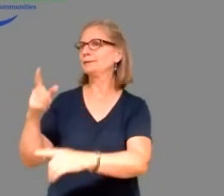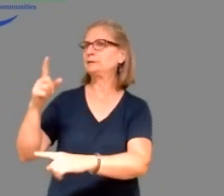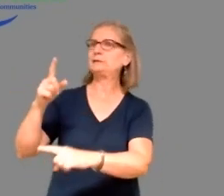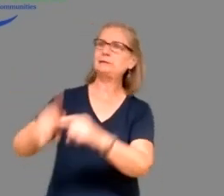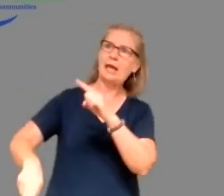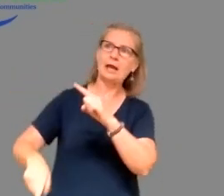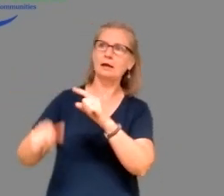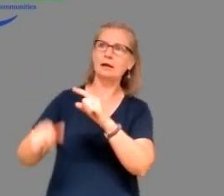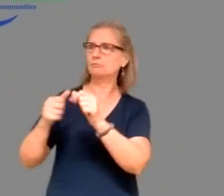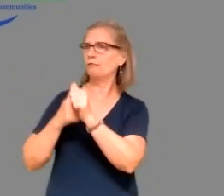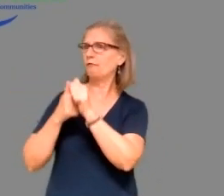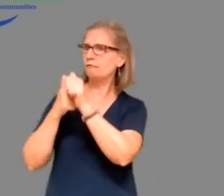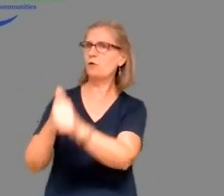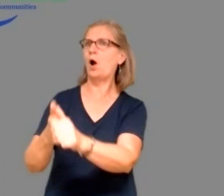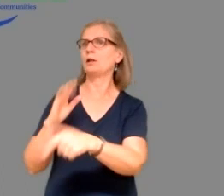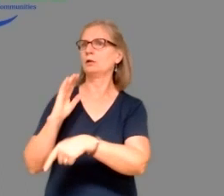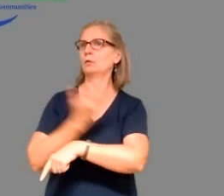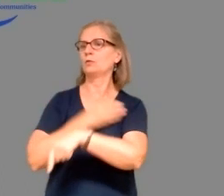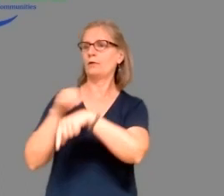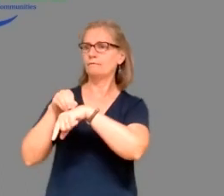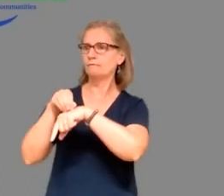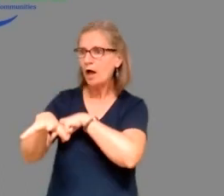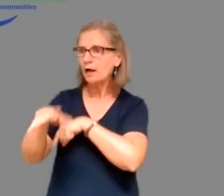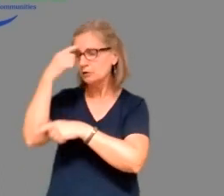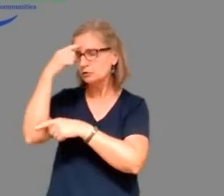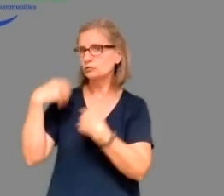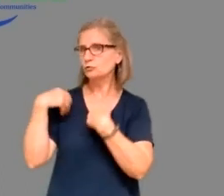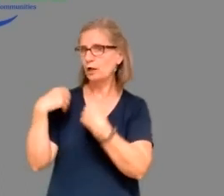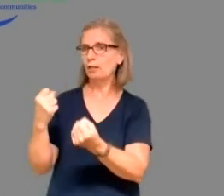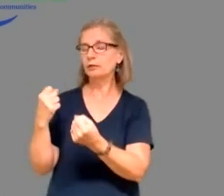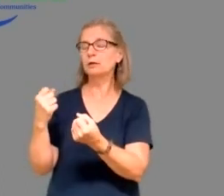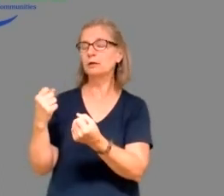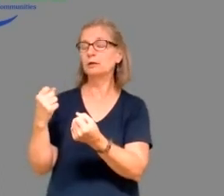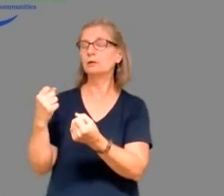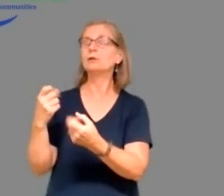healthy and reducing the risk of transmission, it's going to be the kids. So